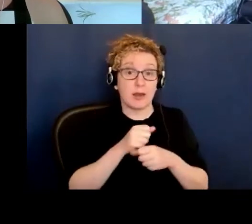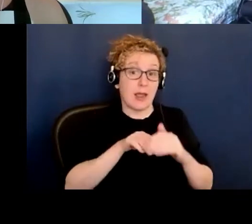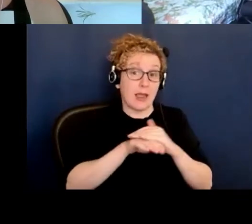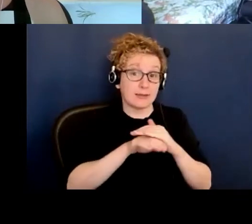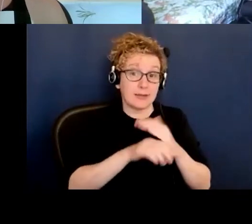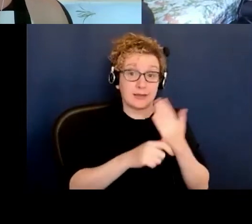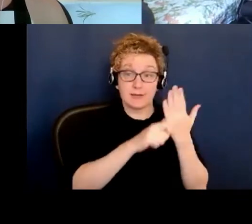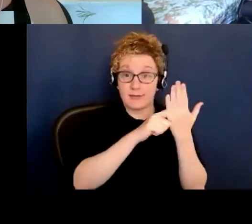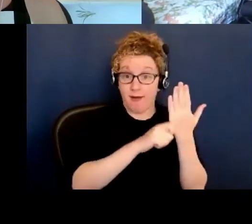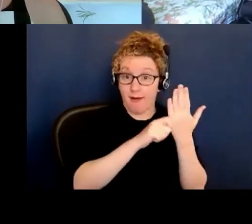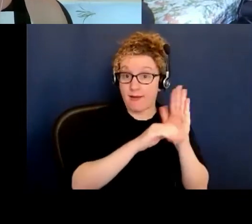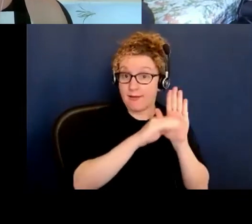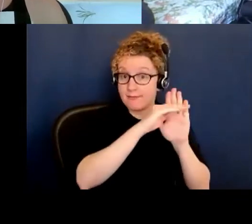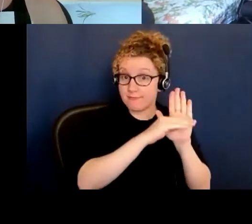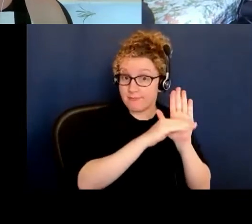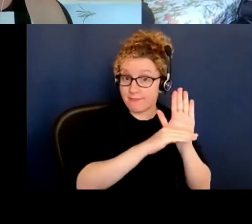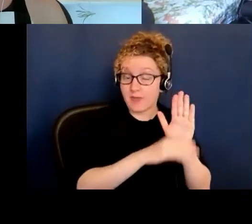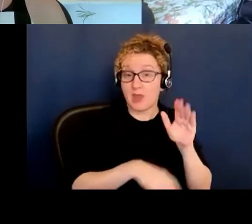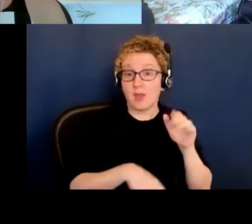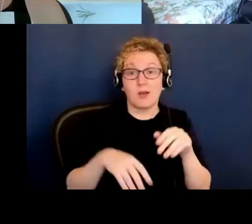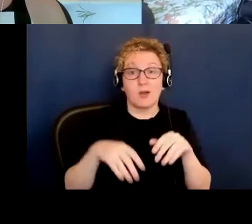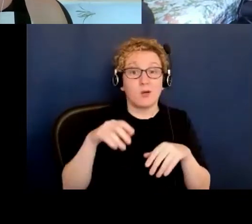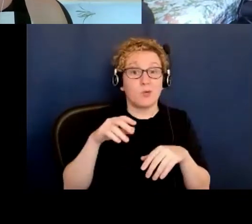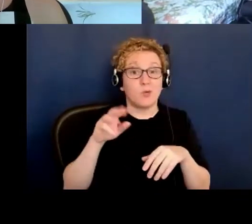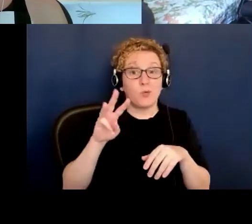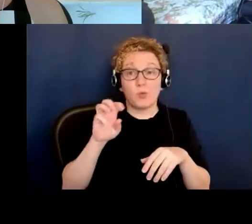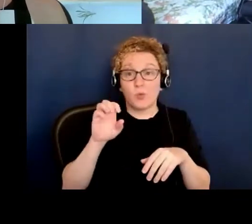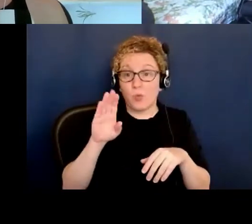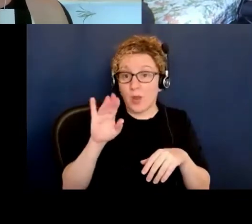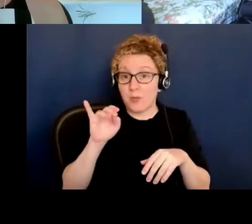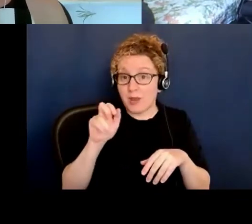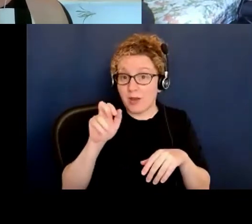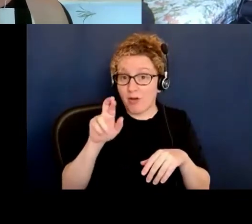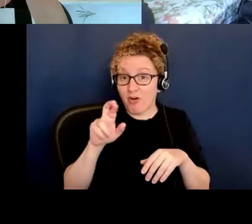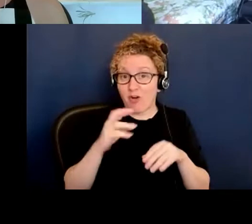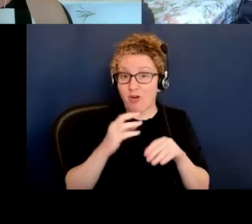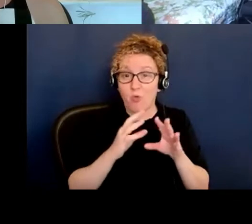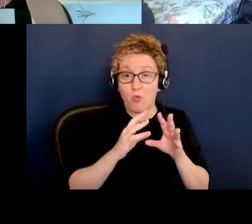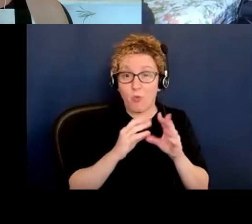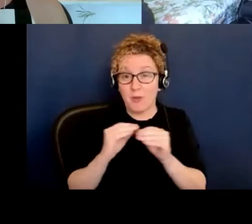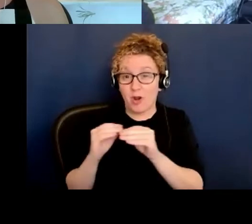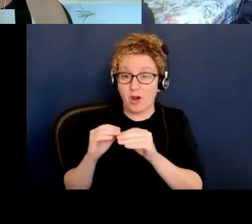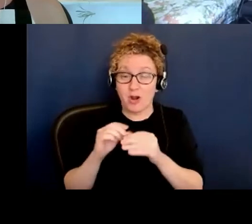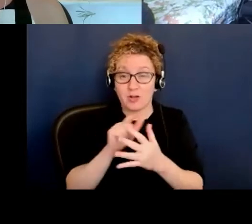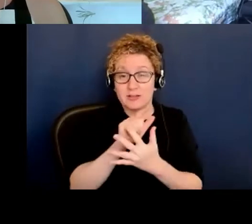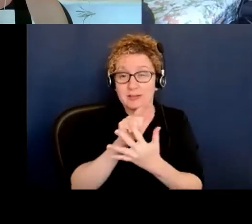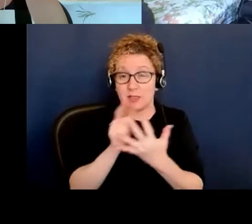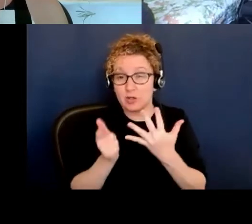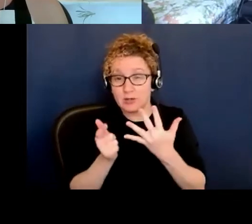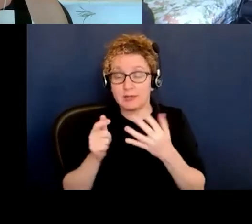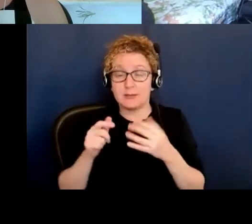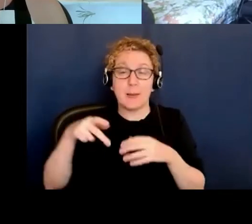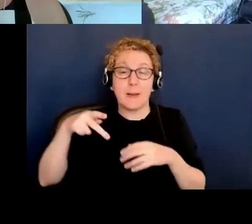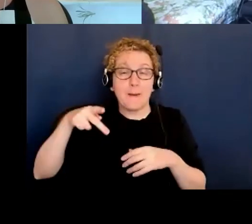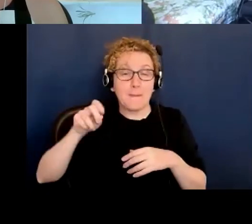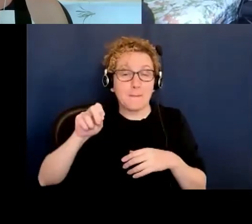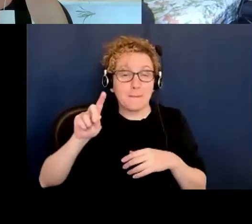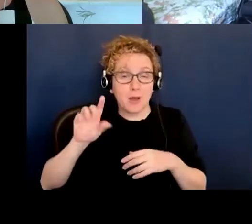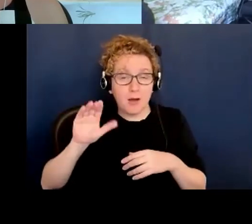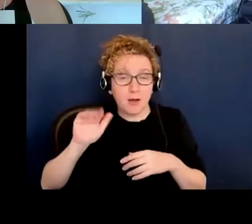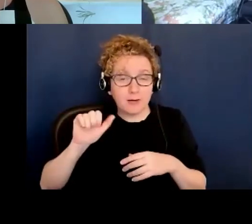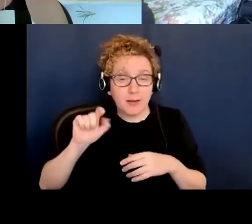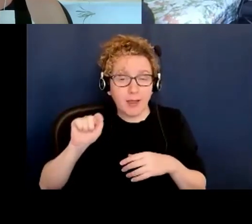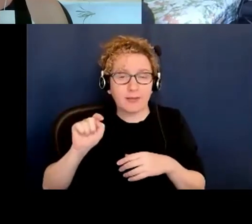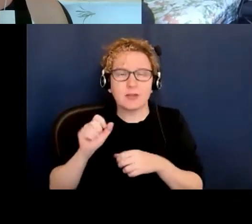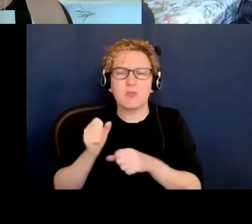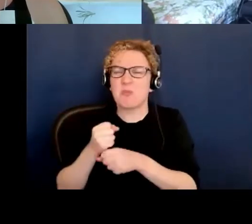series, podcast, videos. And so kind of connecting with our community of alumni and helping